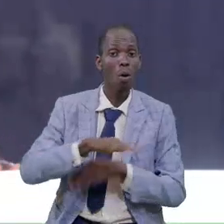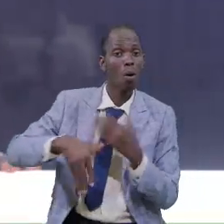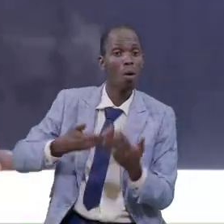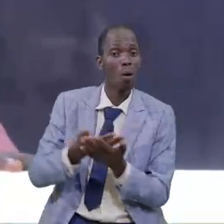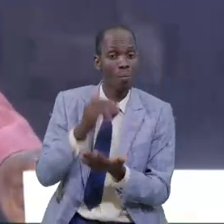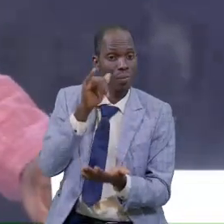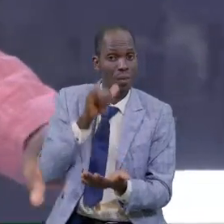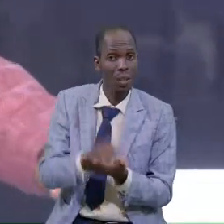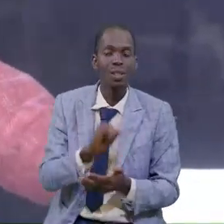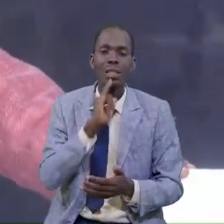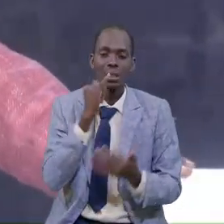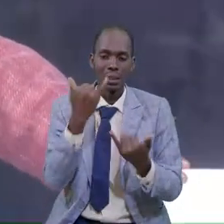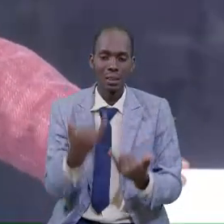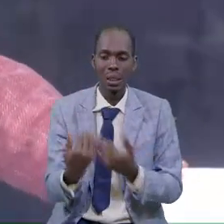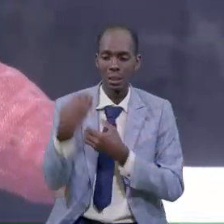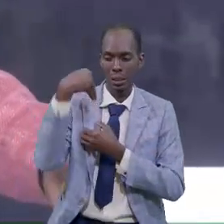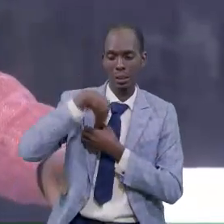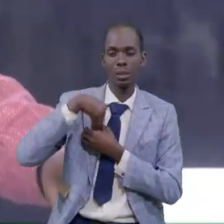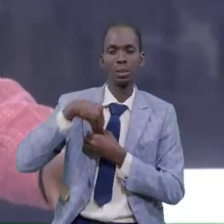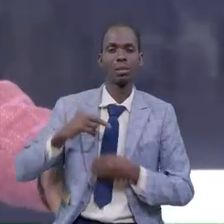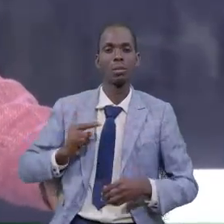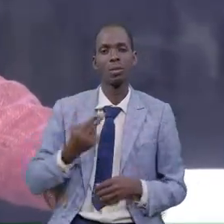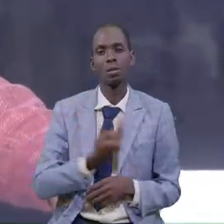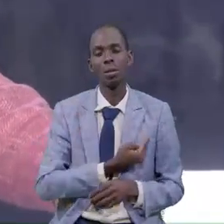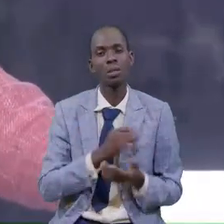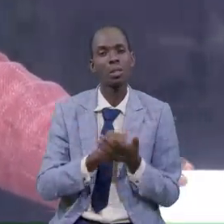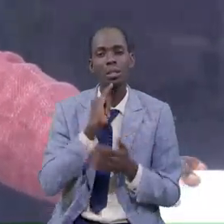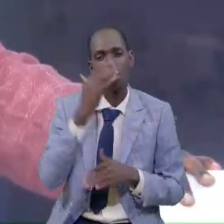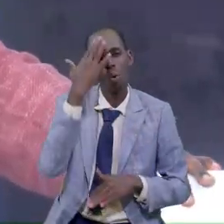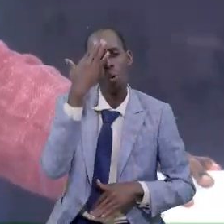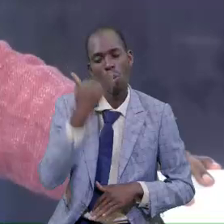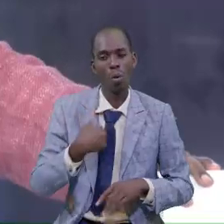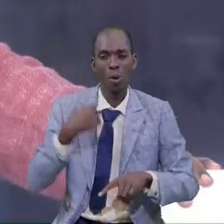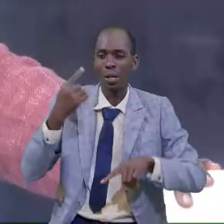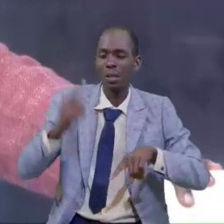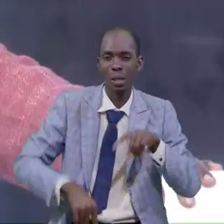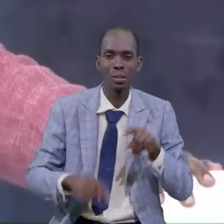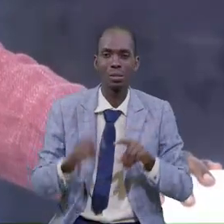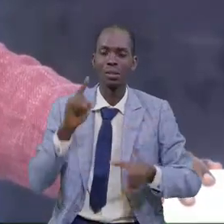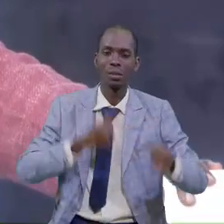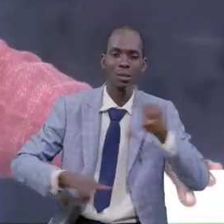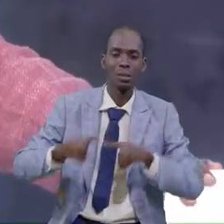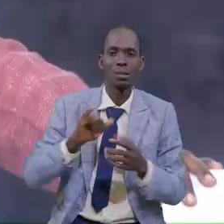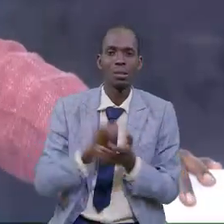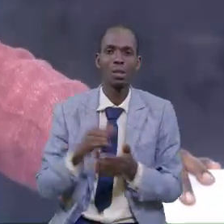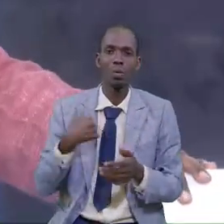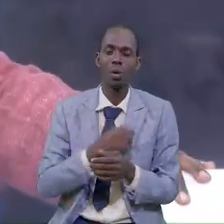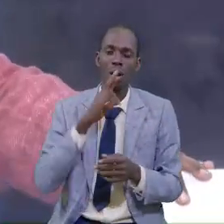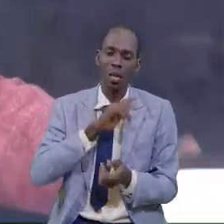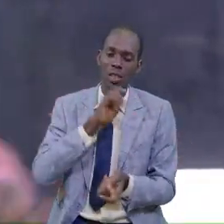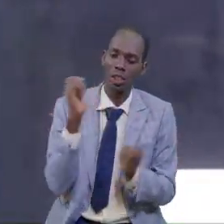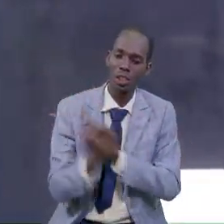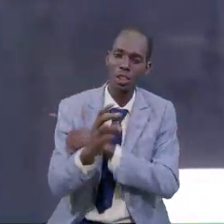within us. That's why we cannot say we're changing the world except the world in us